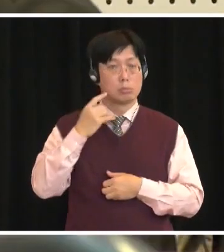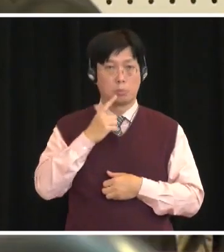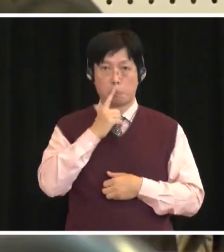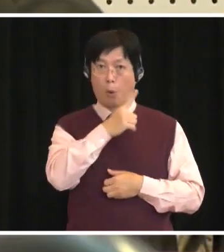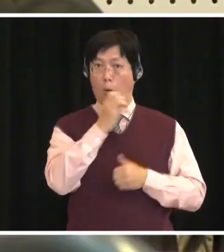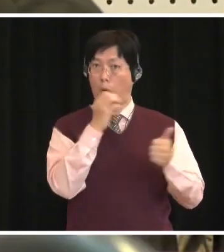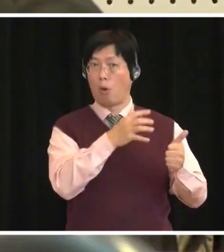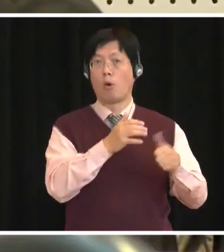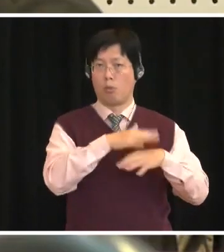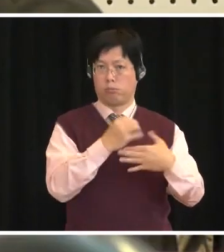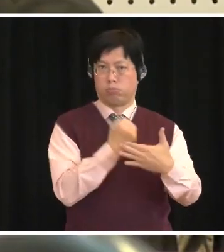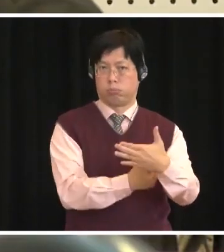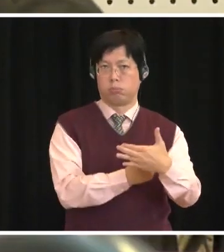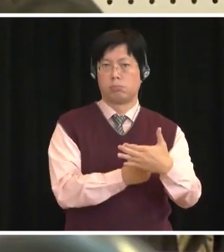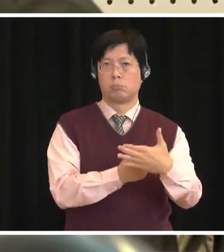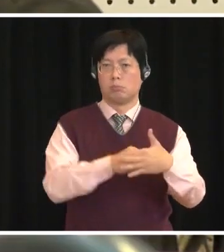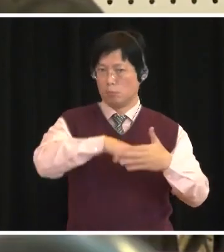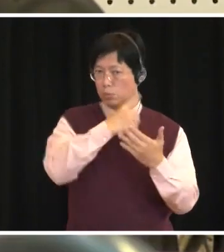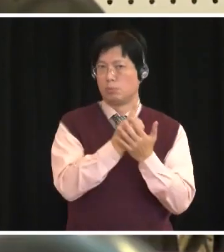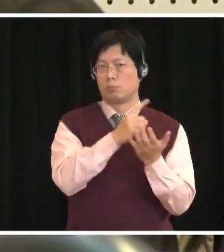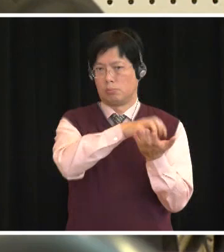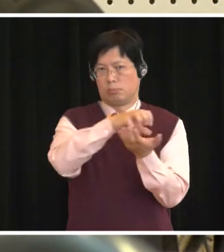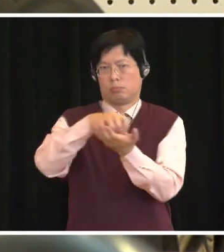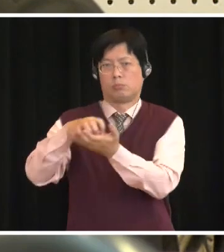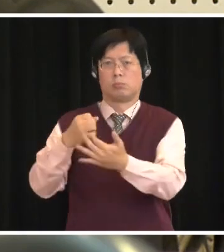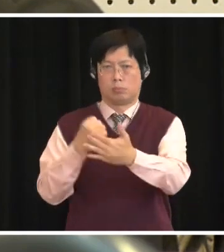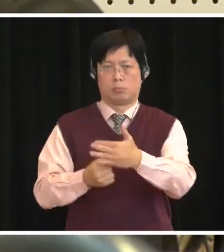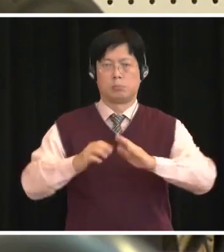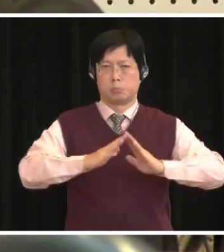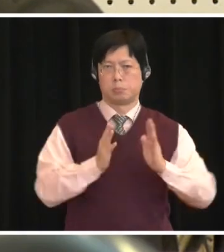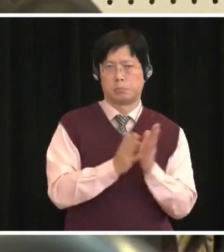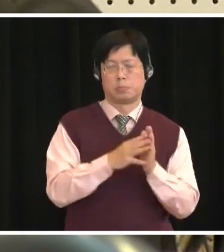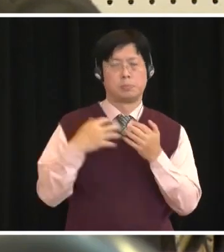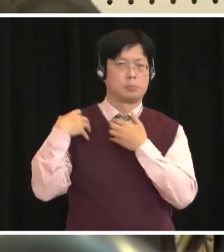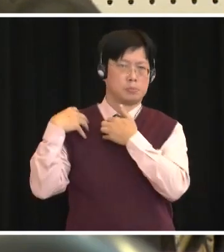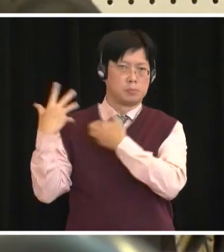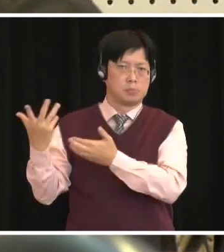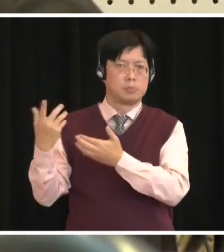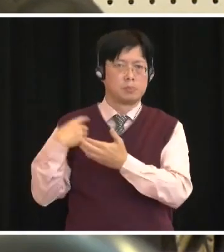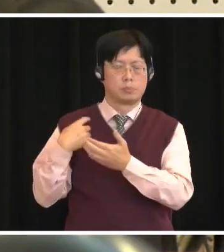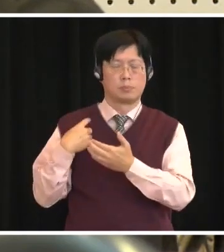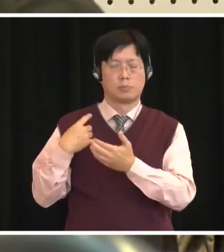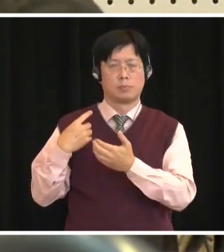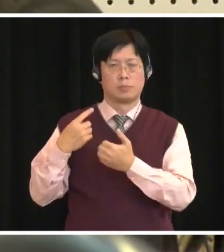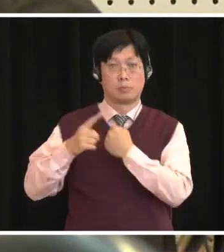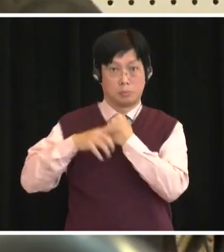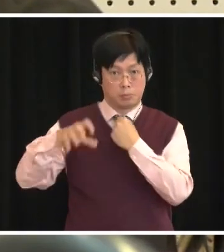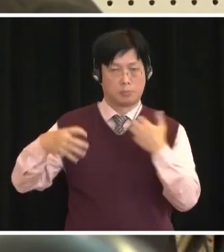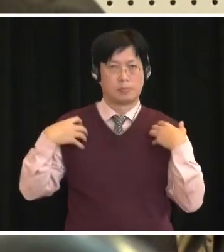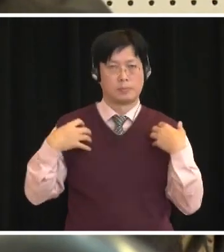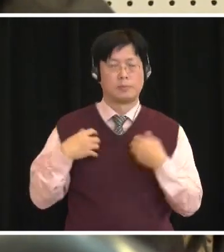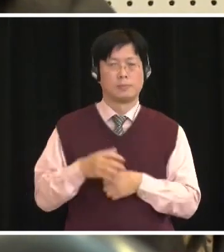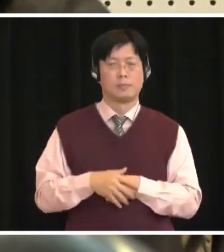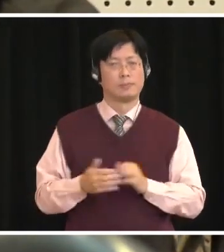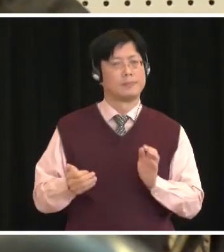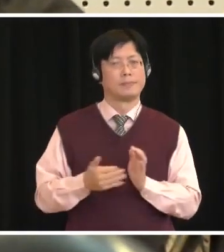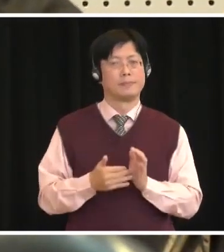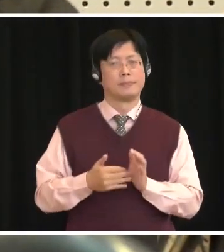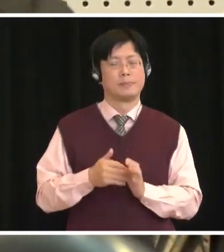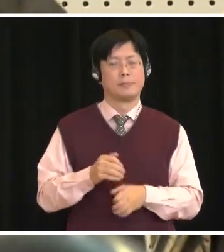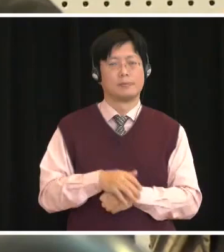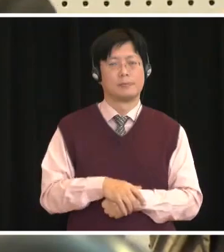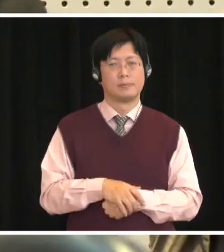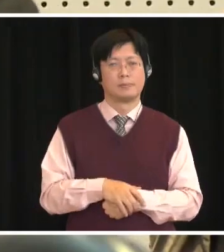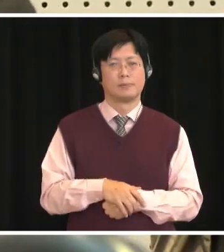Now, when iWin receives such a complaint about child pornography, it retains the evidence and transfers the